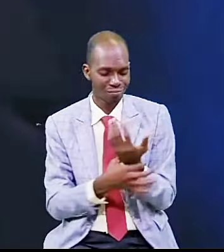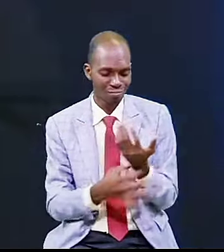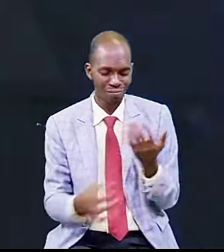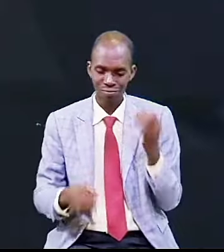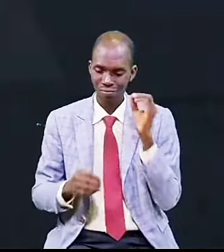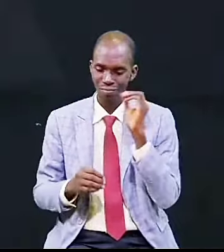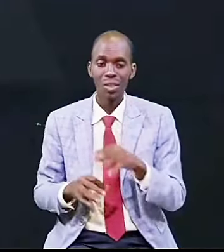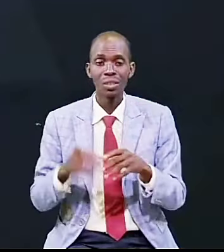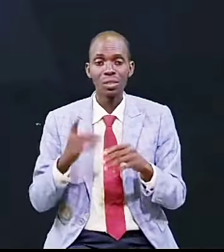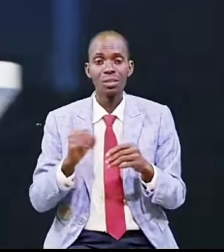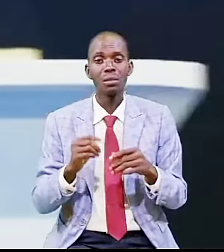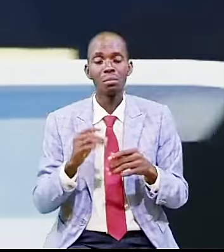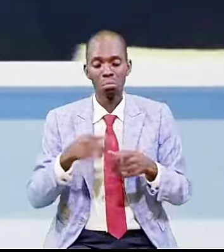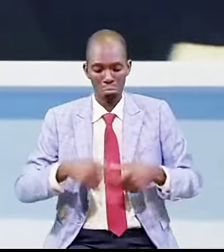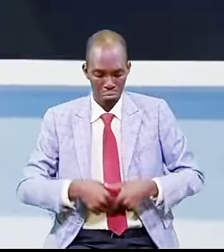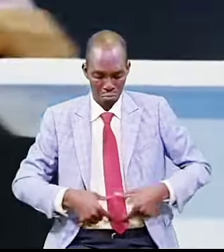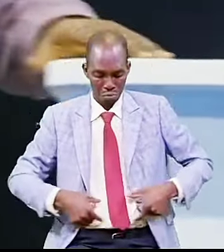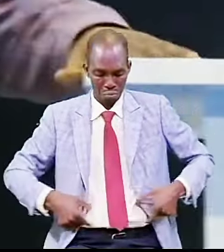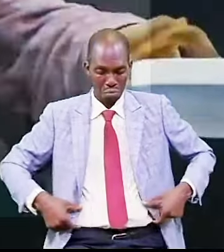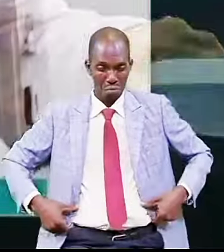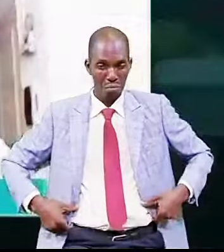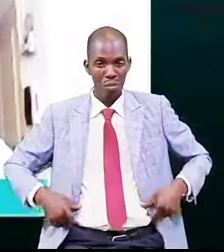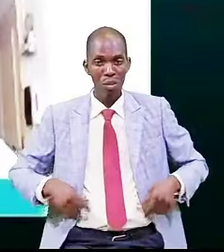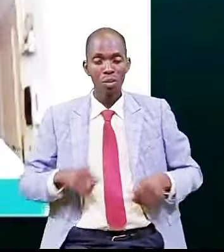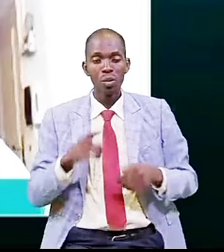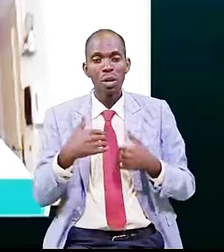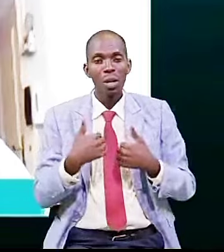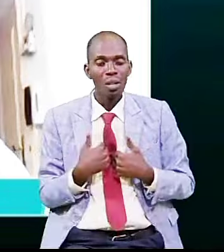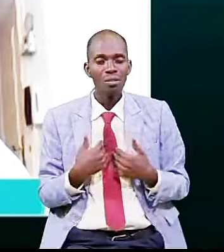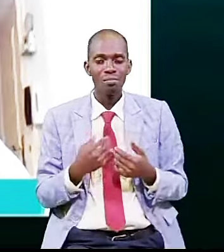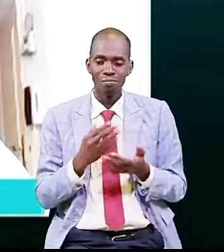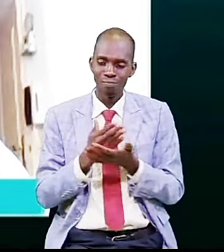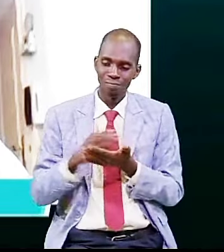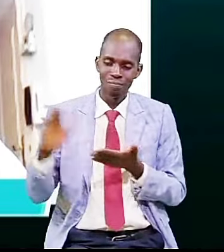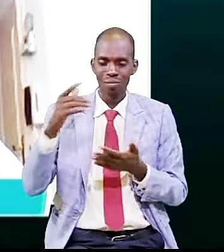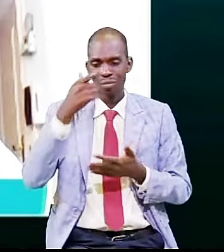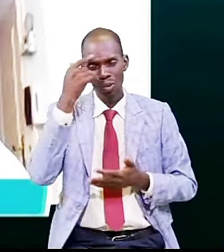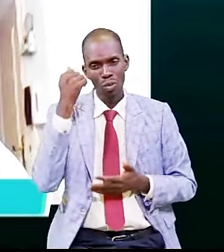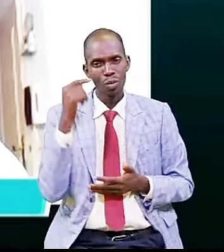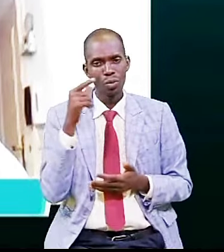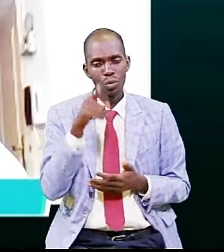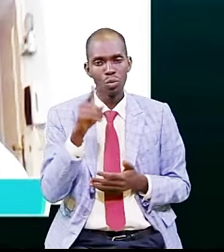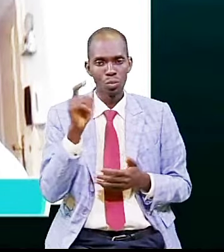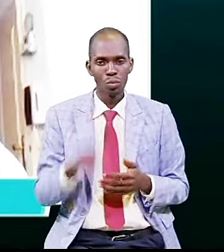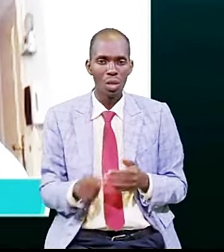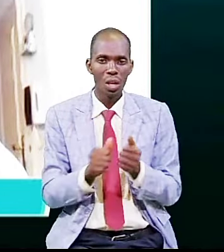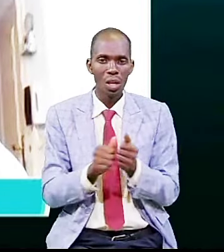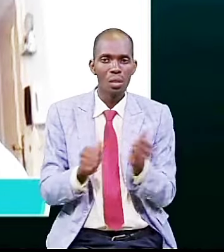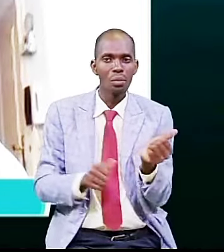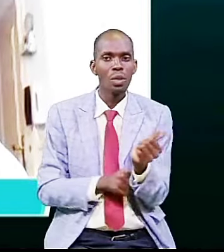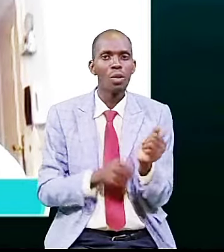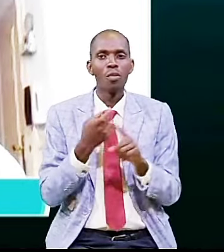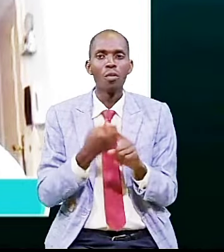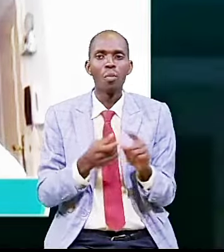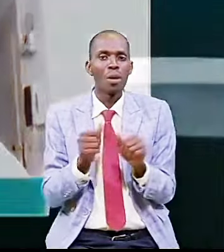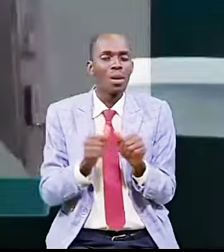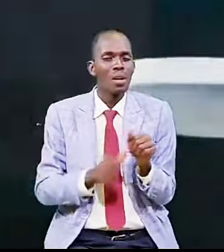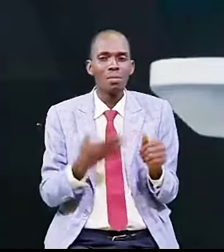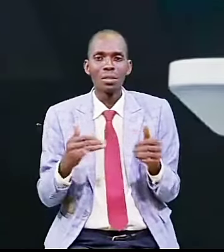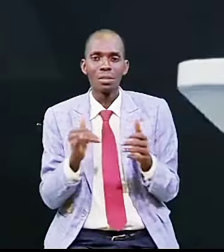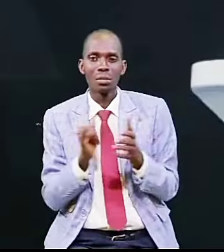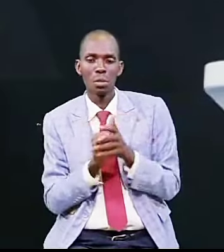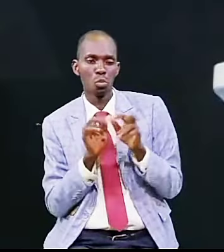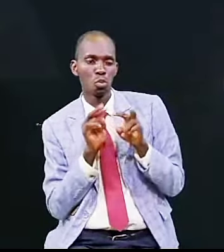you throw them away, because you abstain from every appearance of evil. All